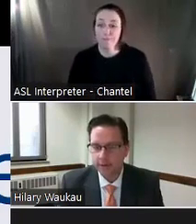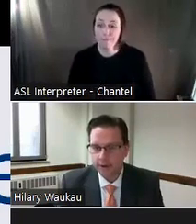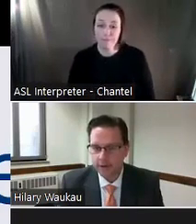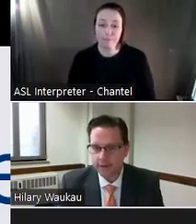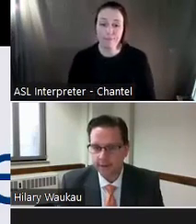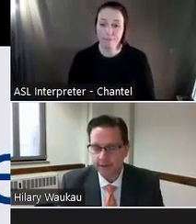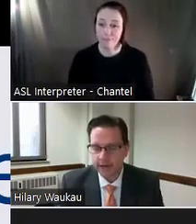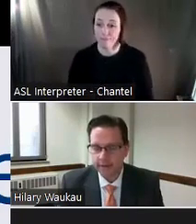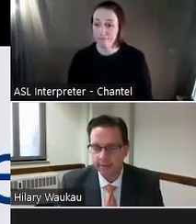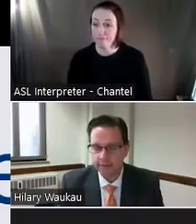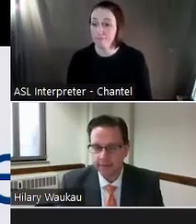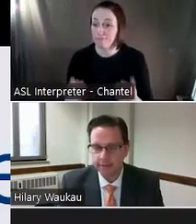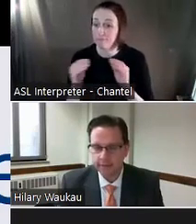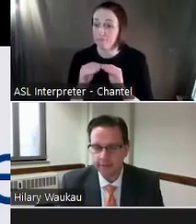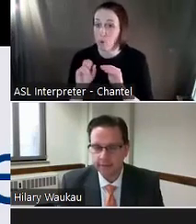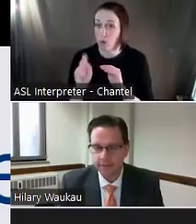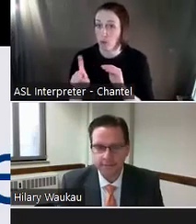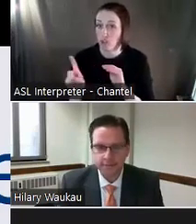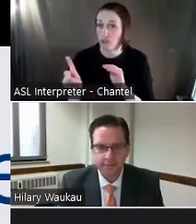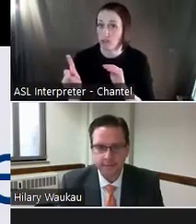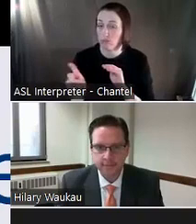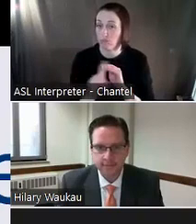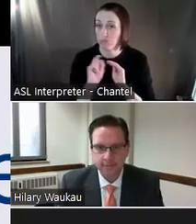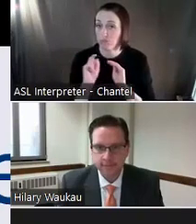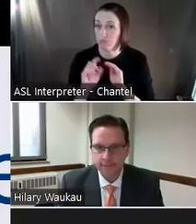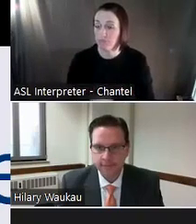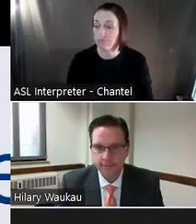Pause for more questions if folks have them.